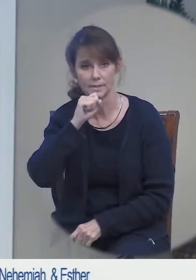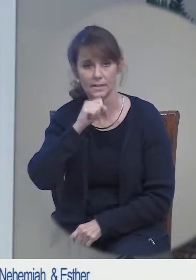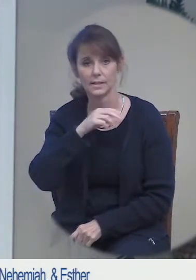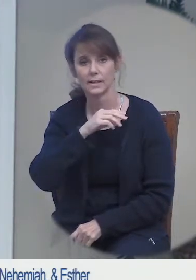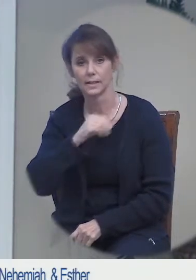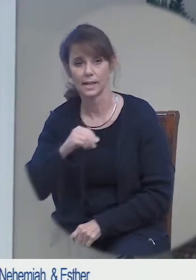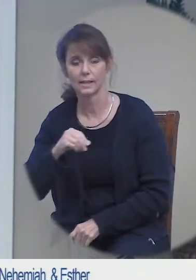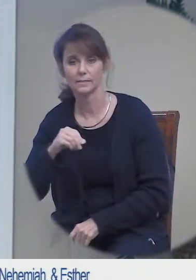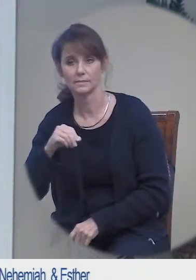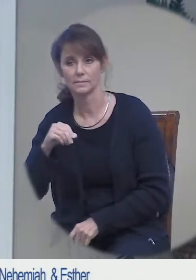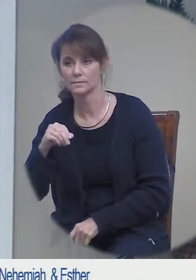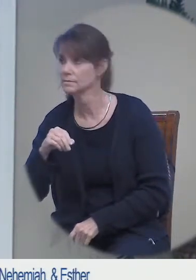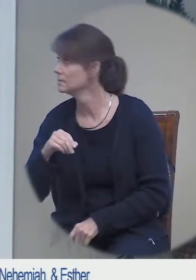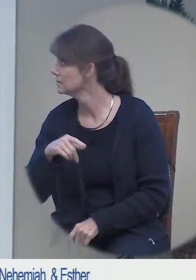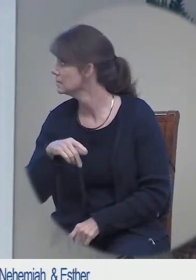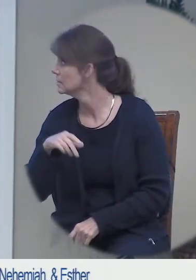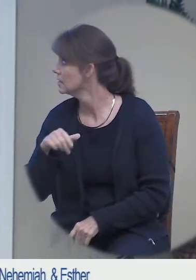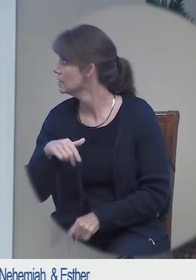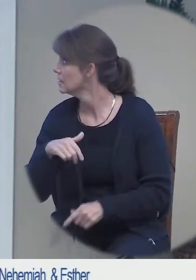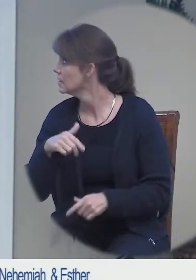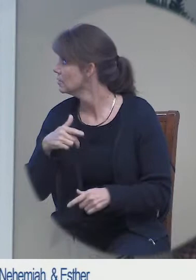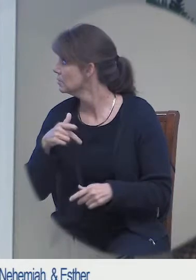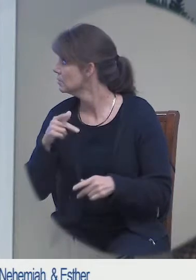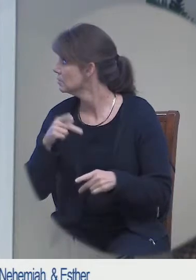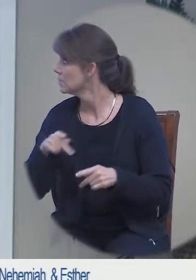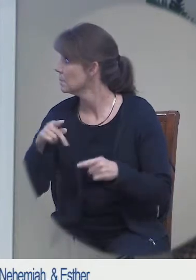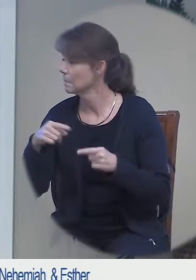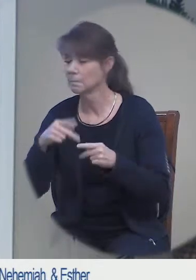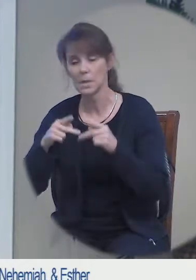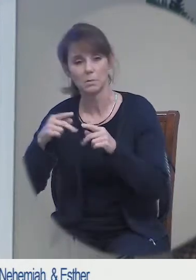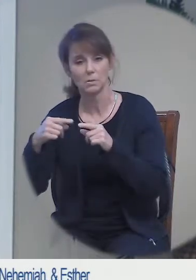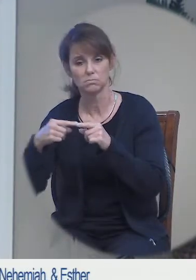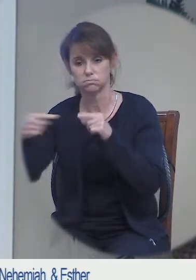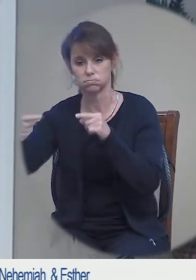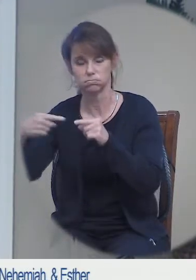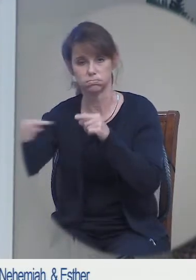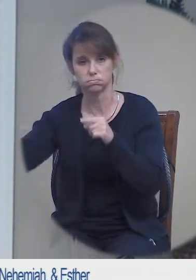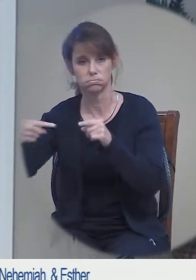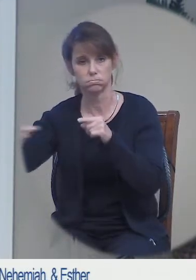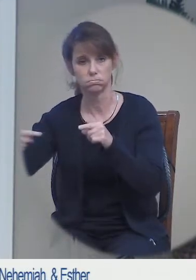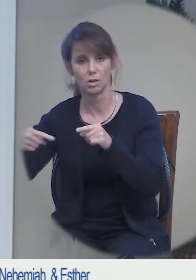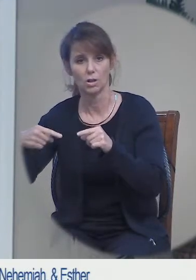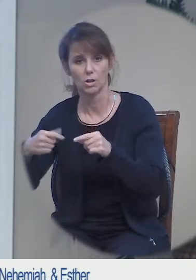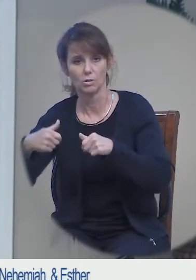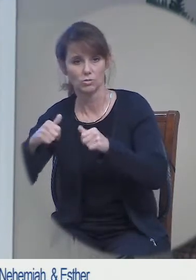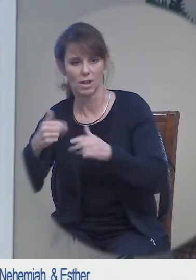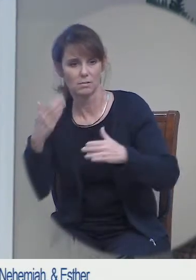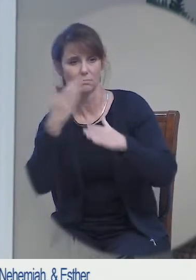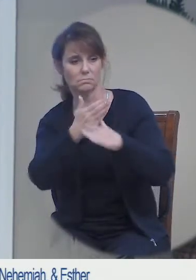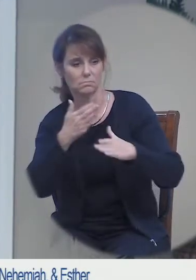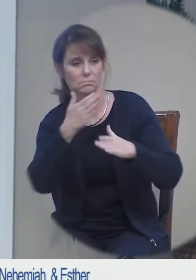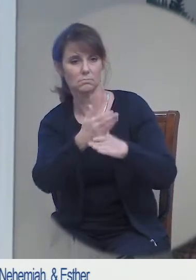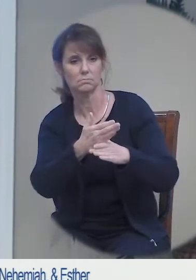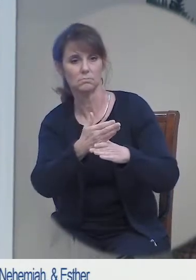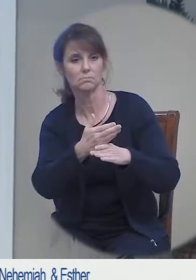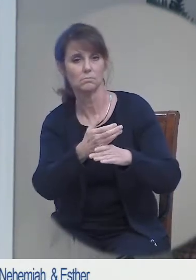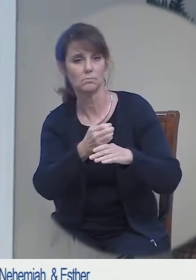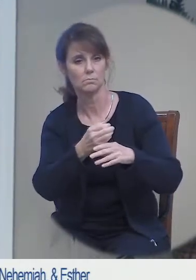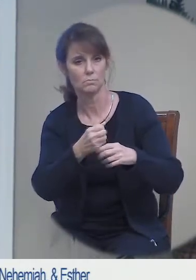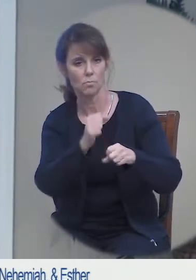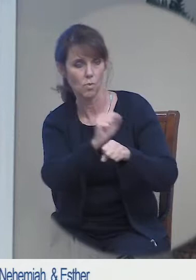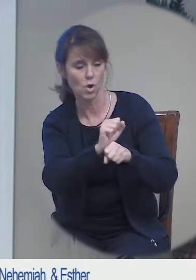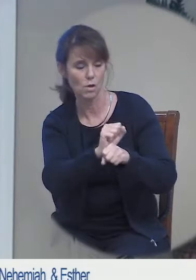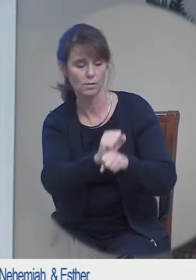All these people who were either ridiculing or all trying to disrupt the work of the Lord. In chapter 5, we go to